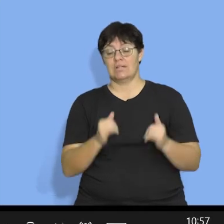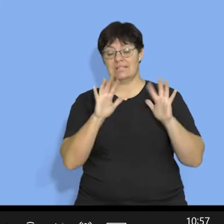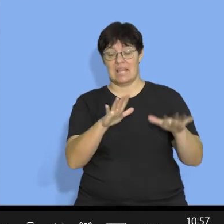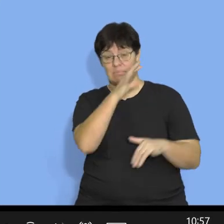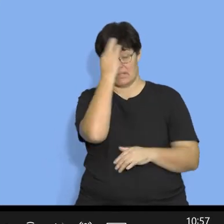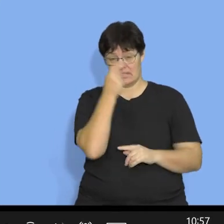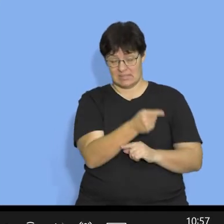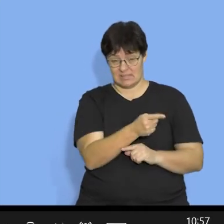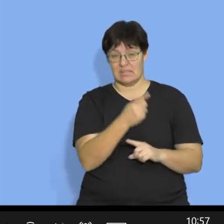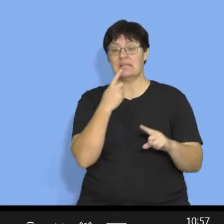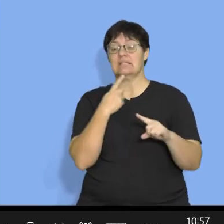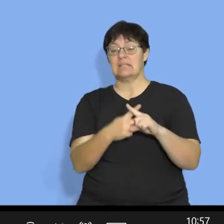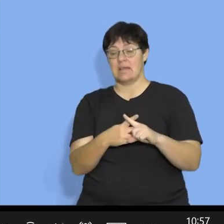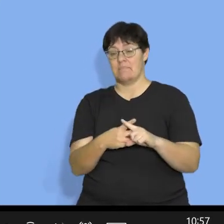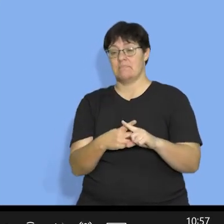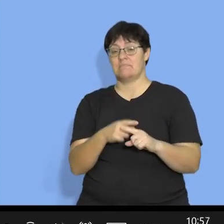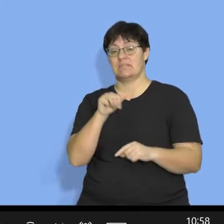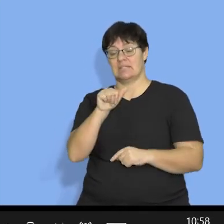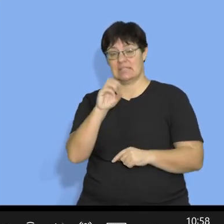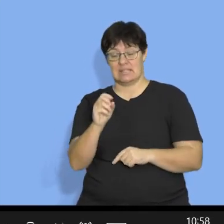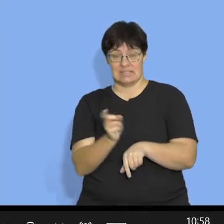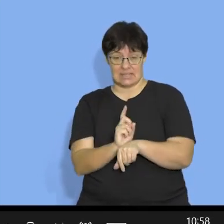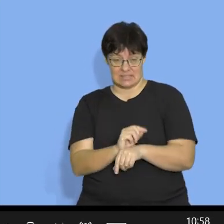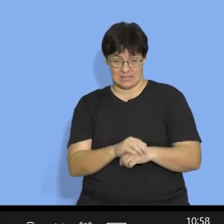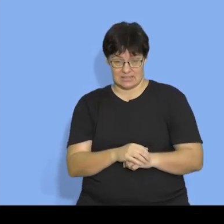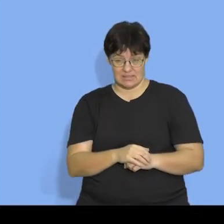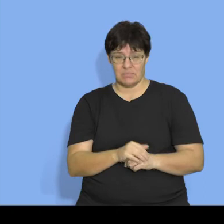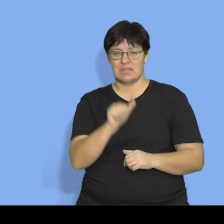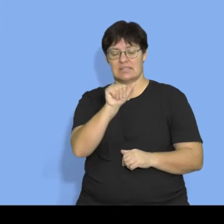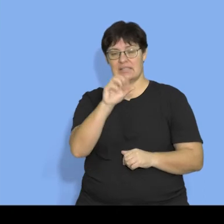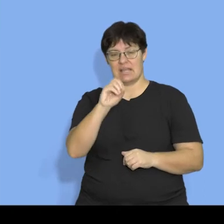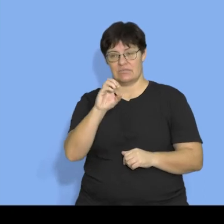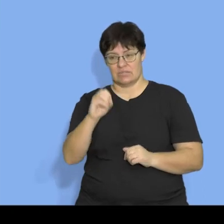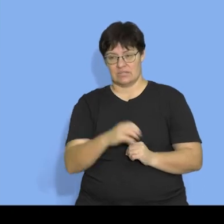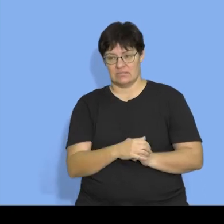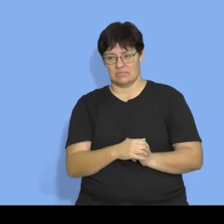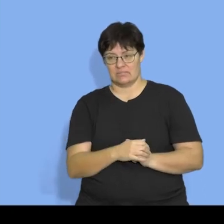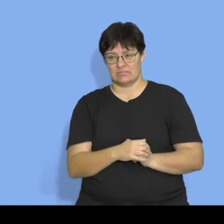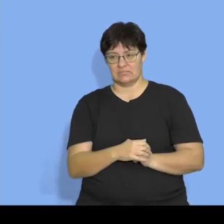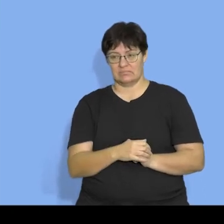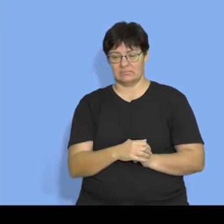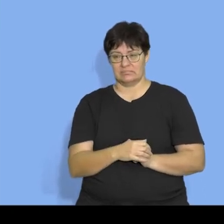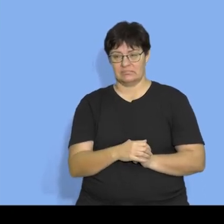10 minutes times by 60, gives me 600 seconds.